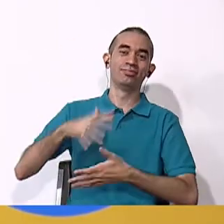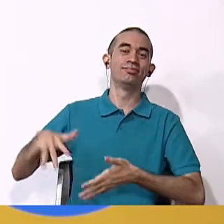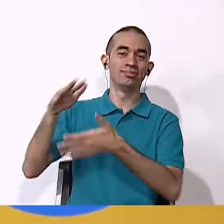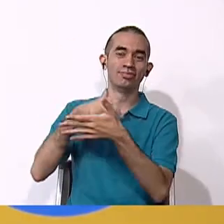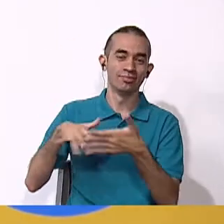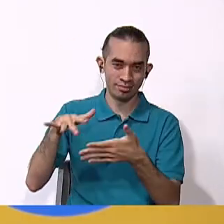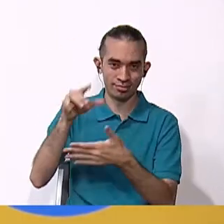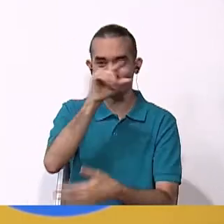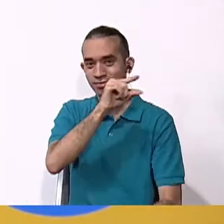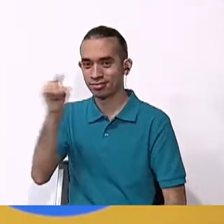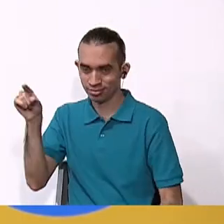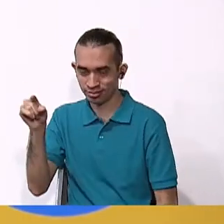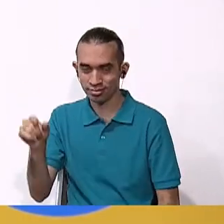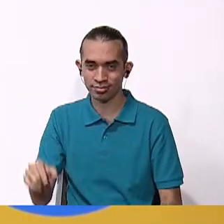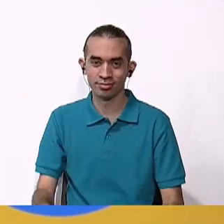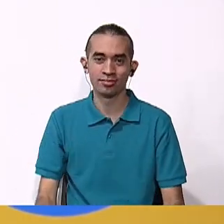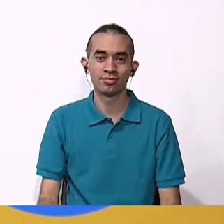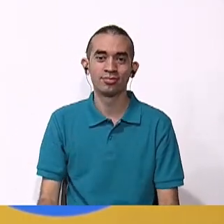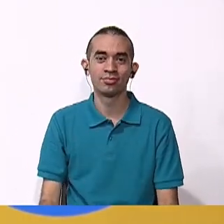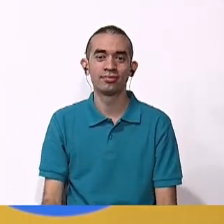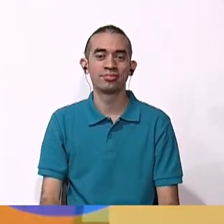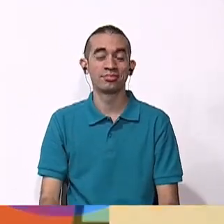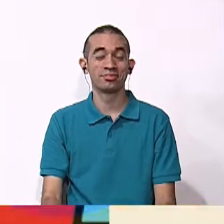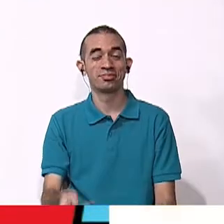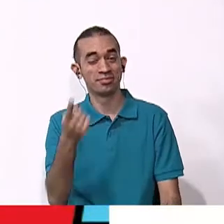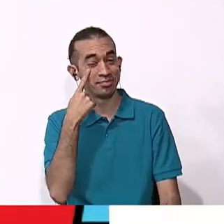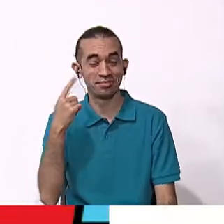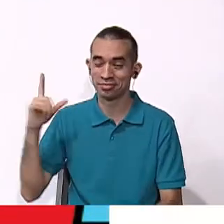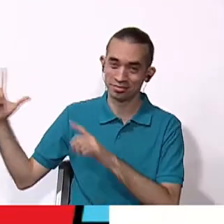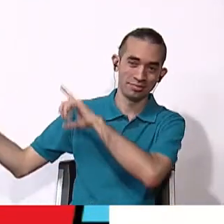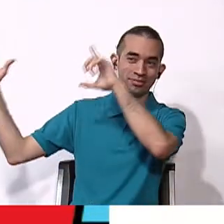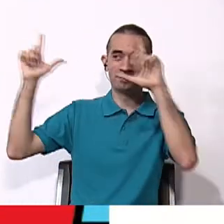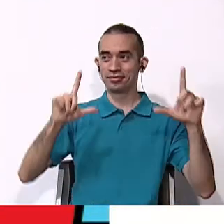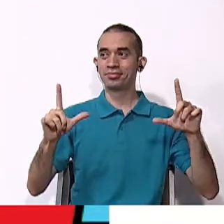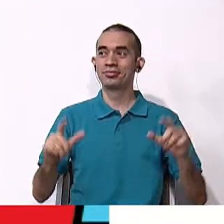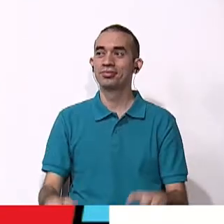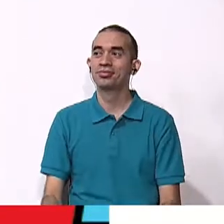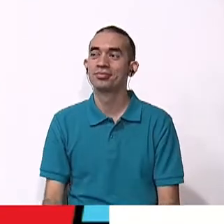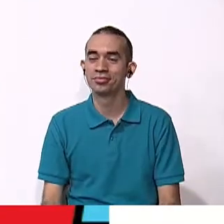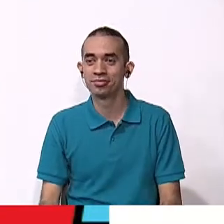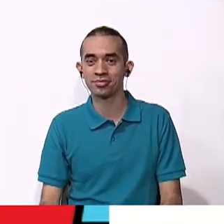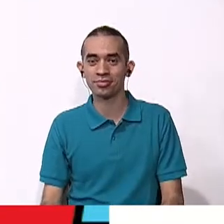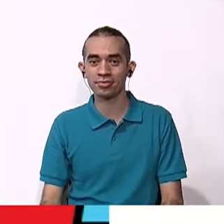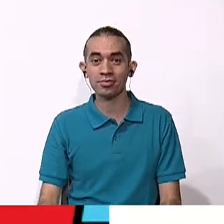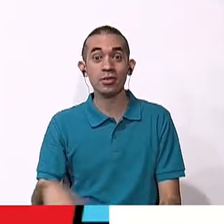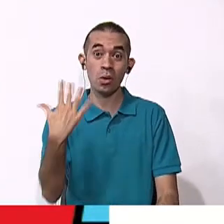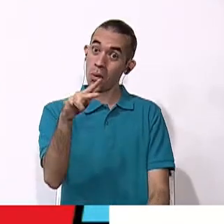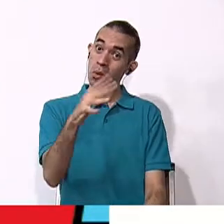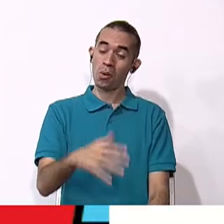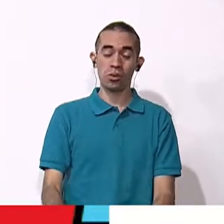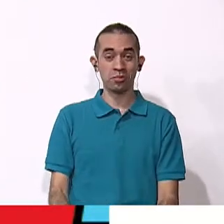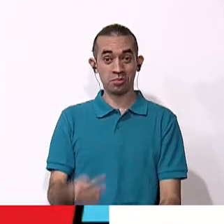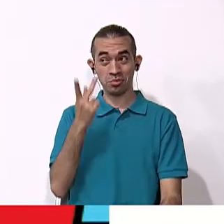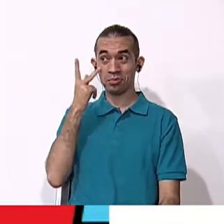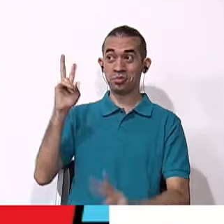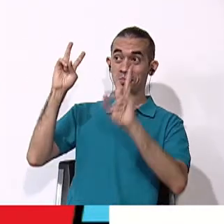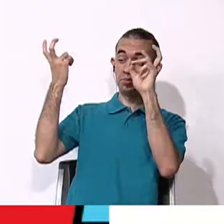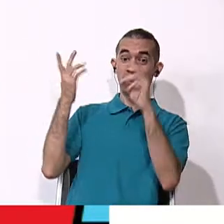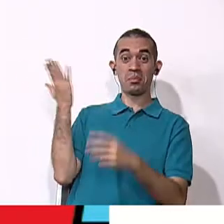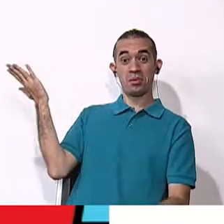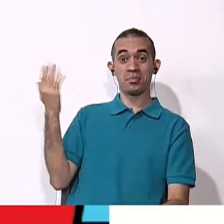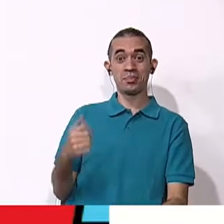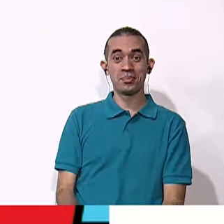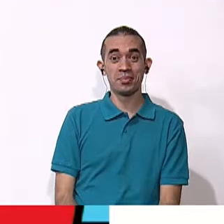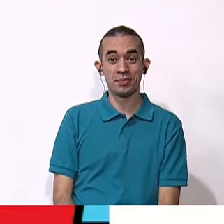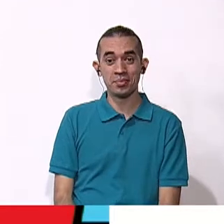studied last class. Let's go to see the presentation. Oh, look, remember,